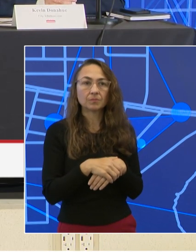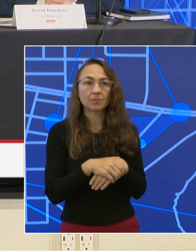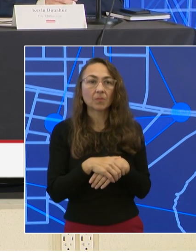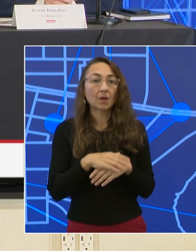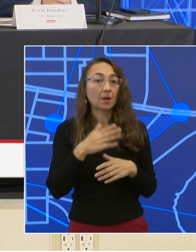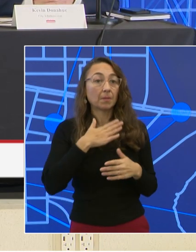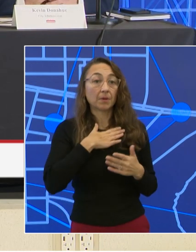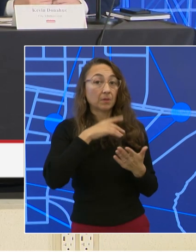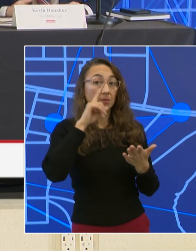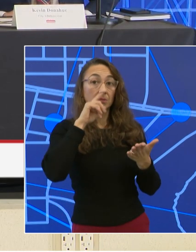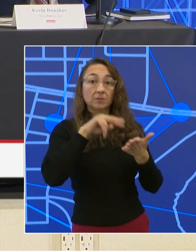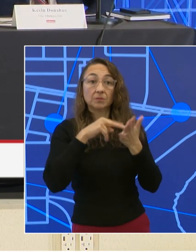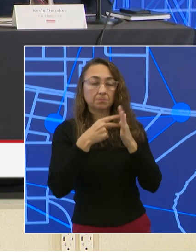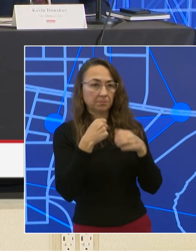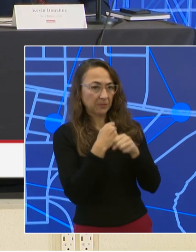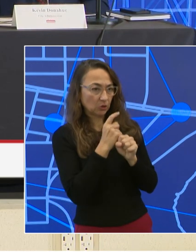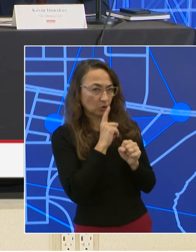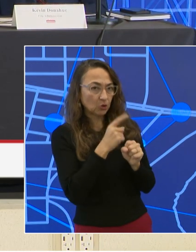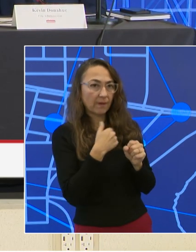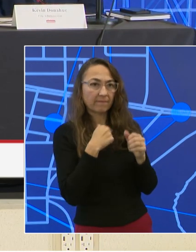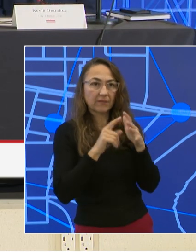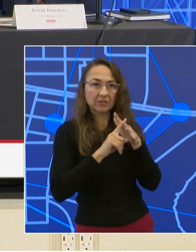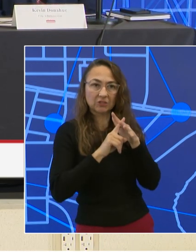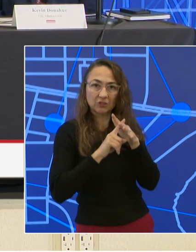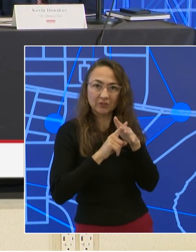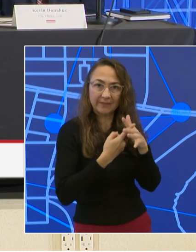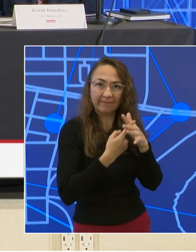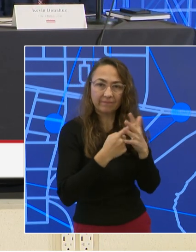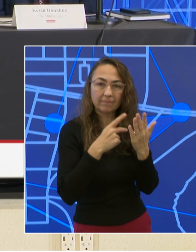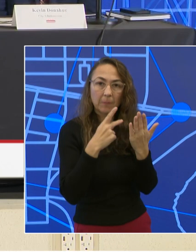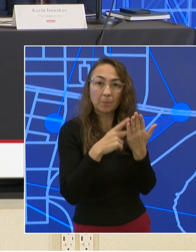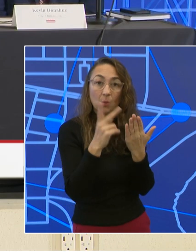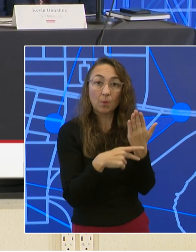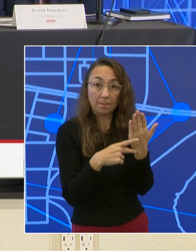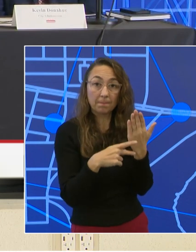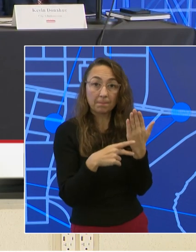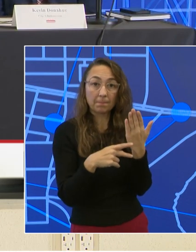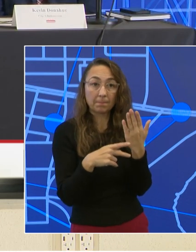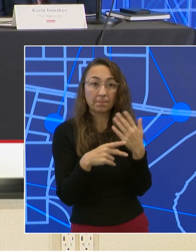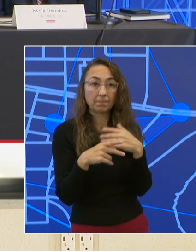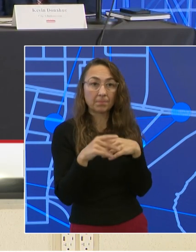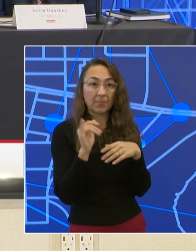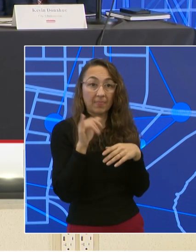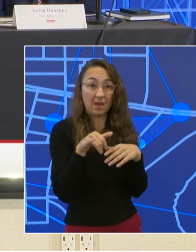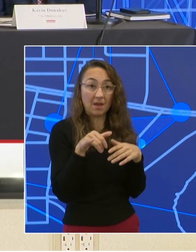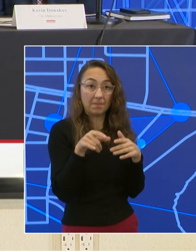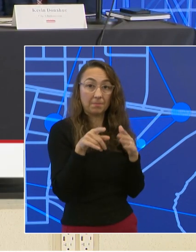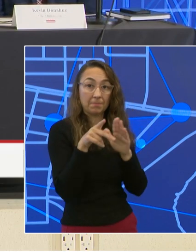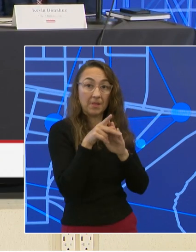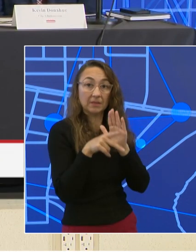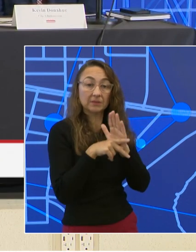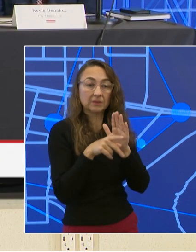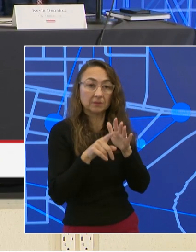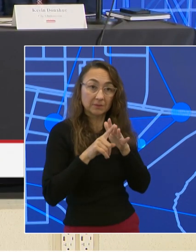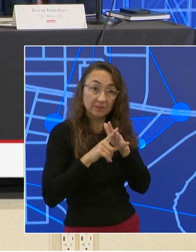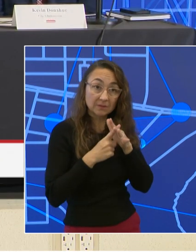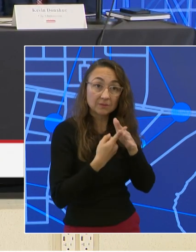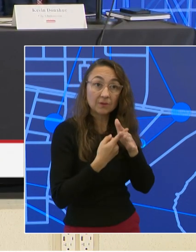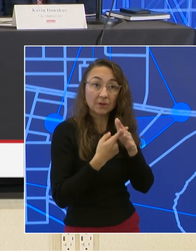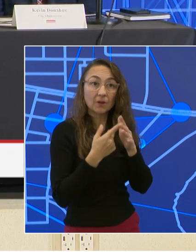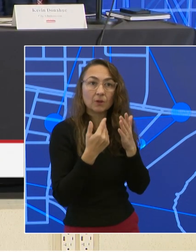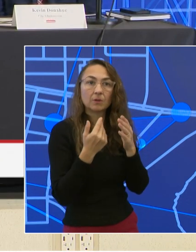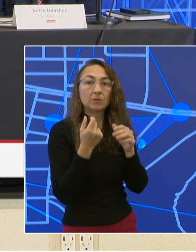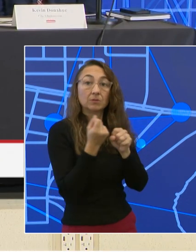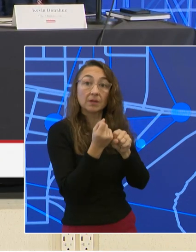that we had those initiatives in place, that those same initiatives that we launched this year, we're not adding anything new, we will carry them into next year because it's